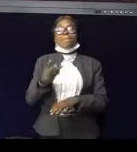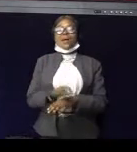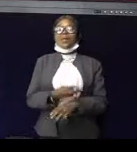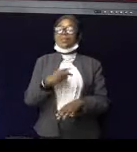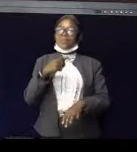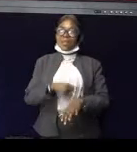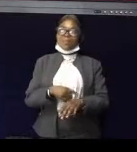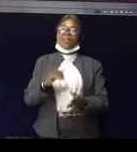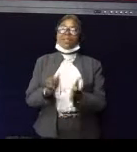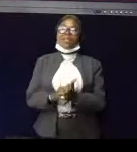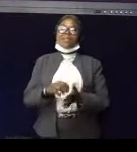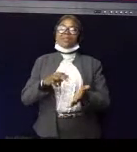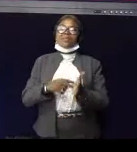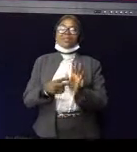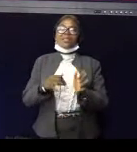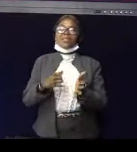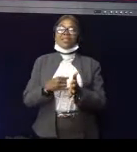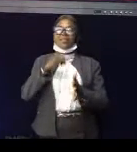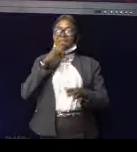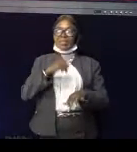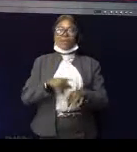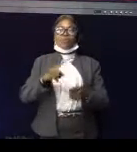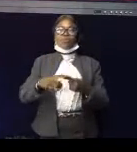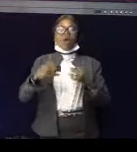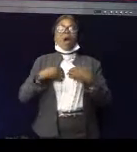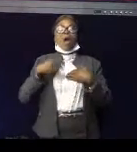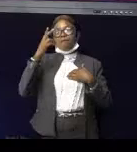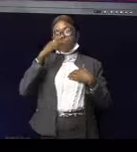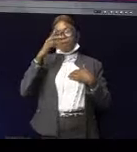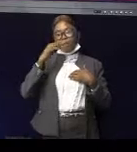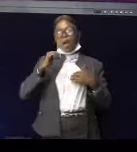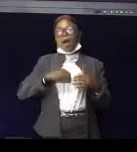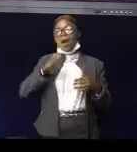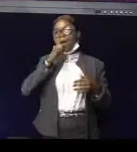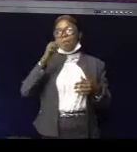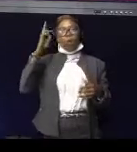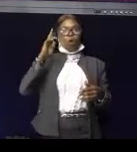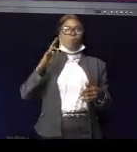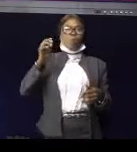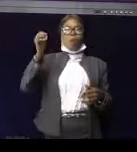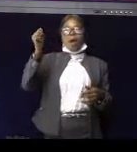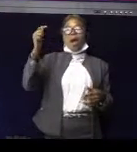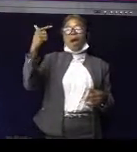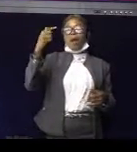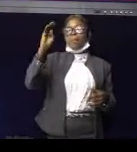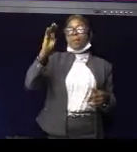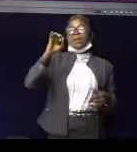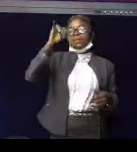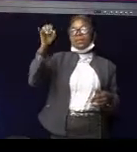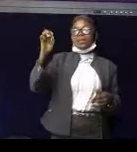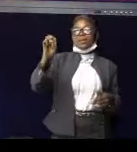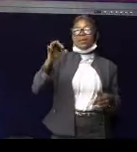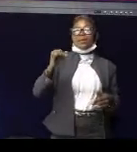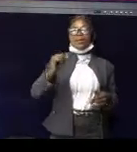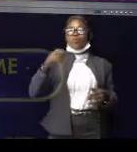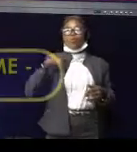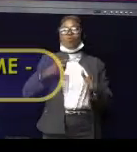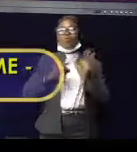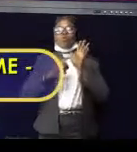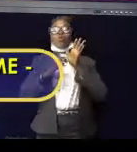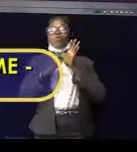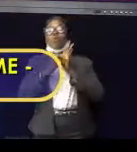time to have some fun. I am Uncle Agbaje. Today in mathematics, we will continue our work on